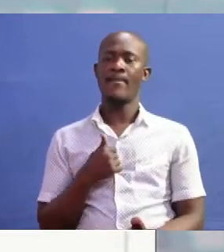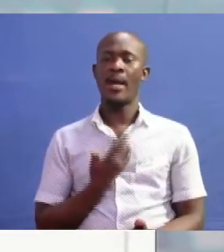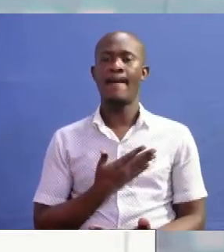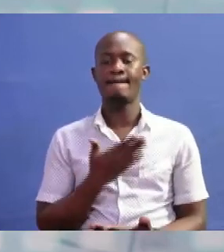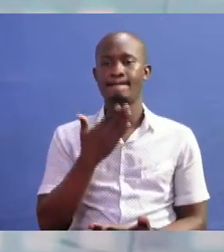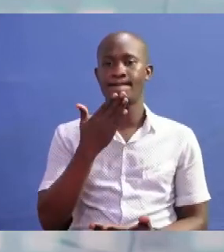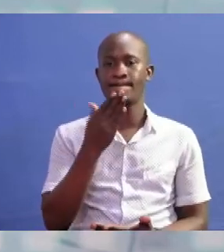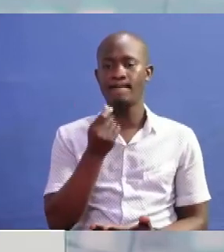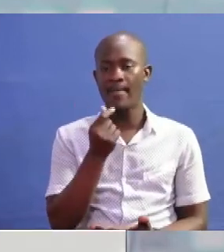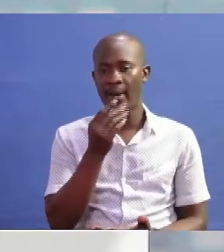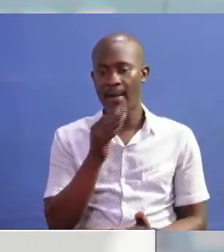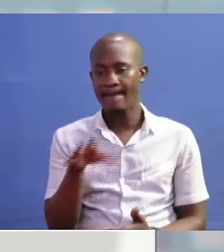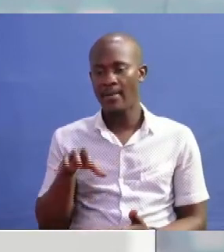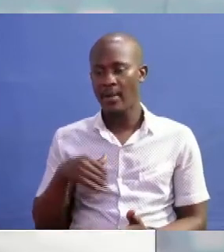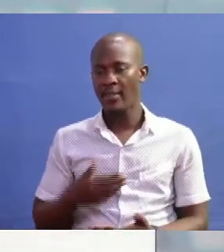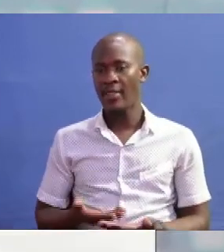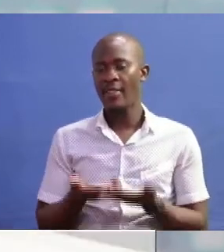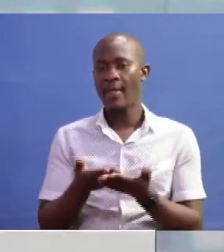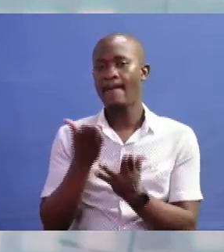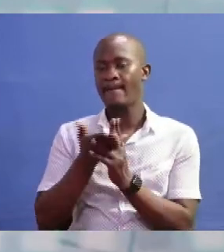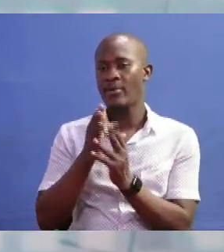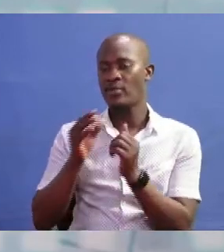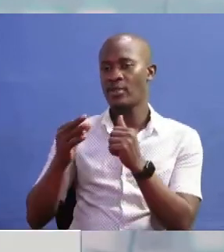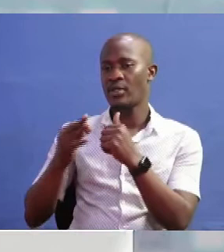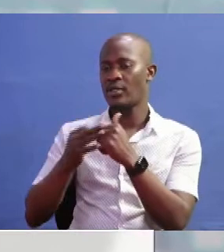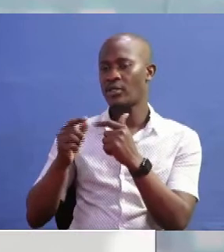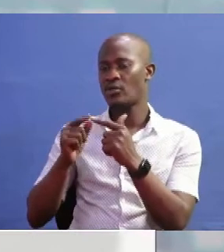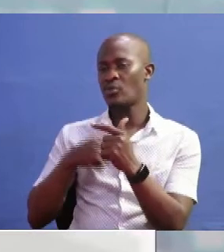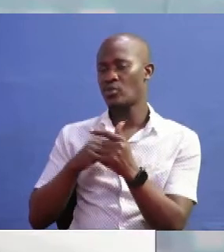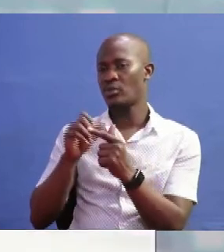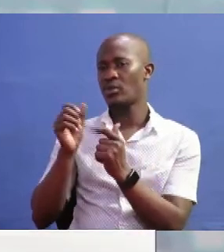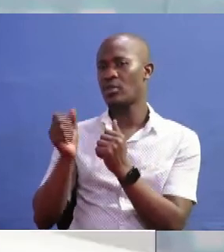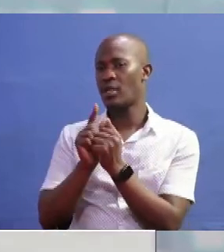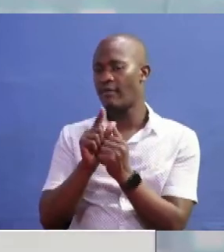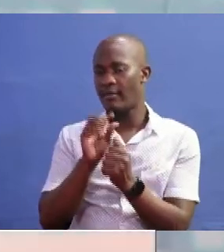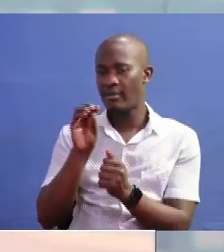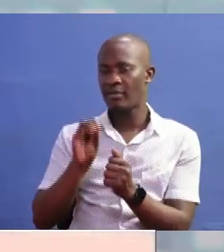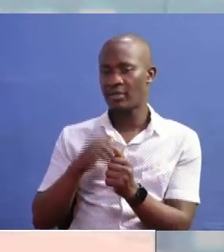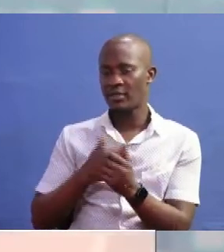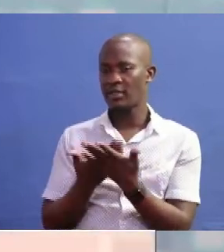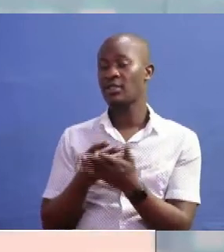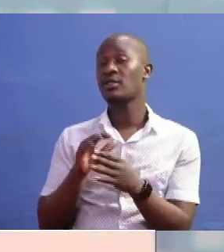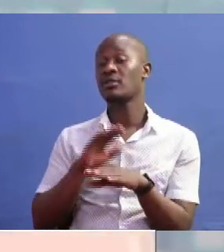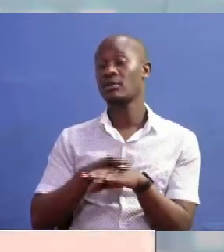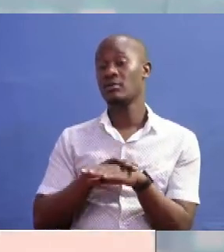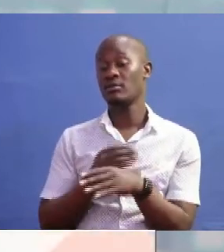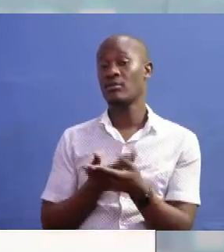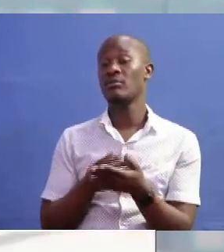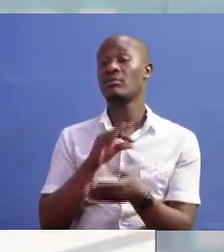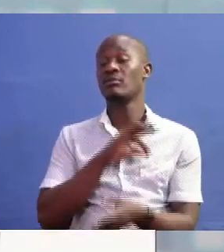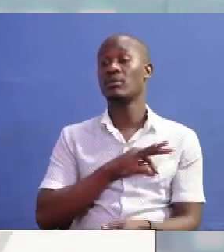are offering investors, they're offering currently between 8 to 11%, which I believe, again, it is a good return.